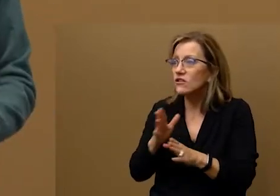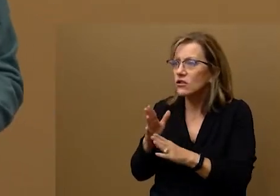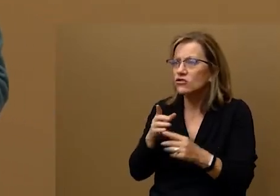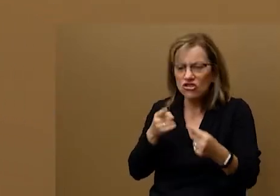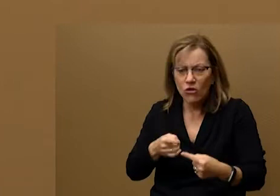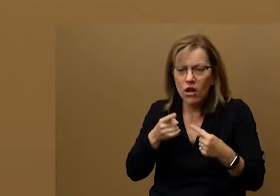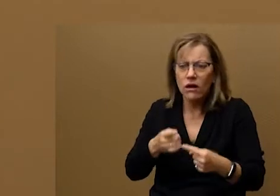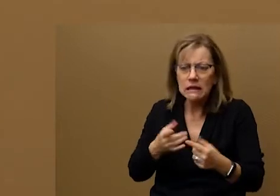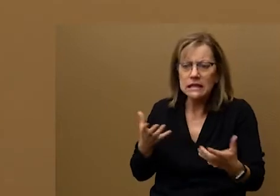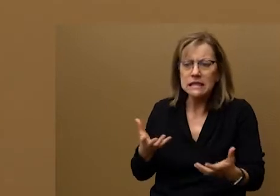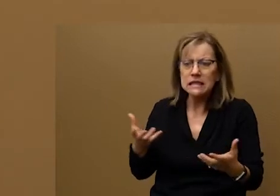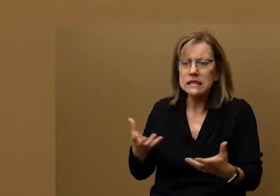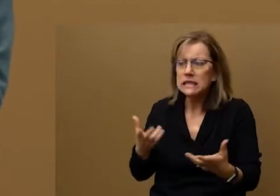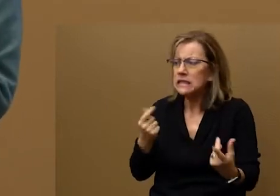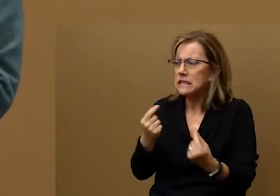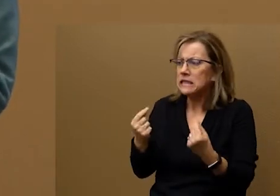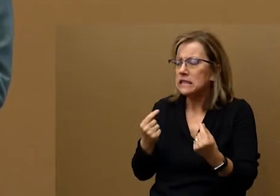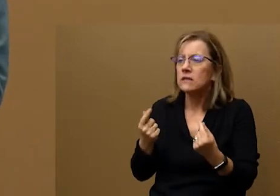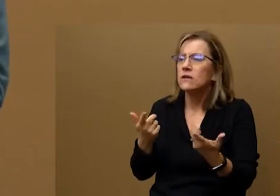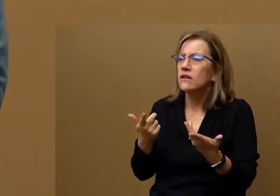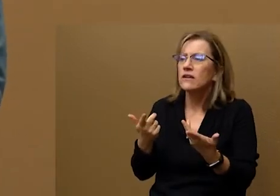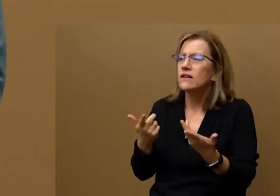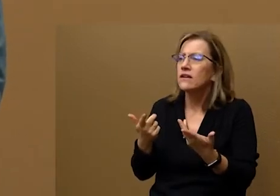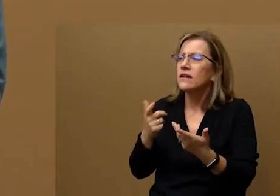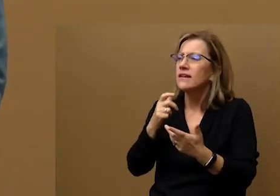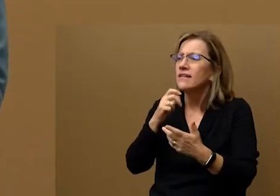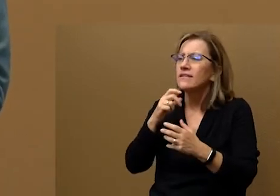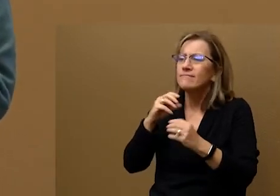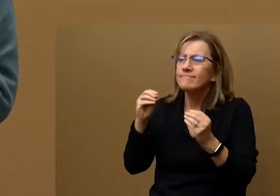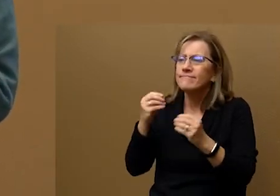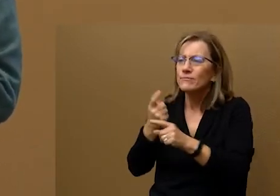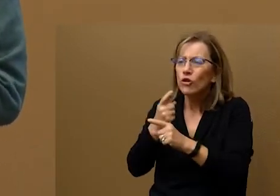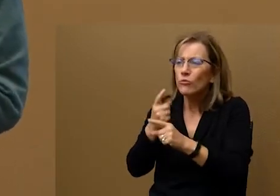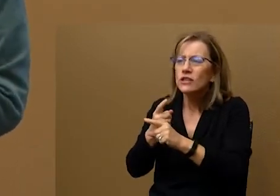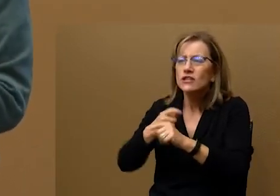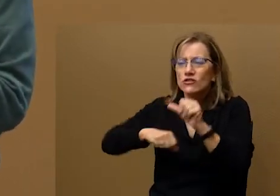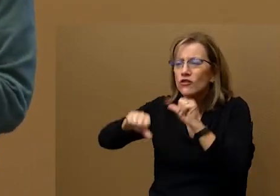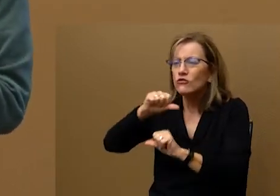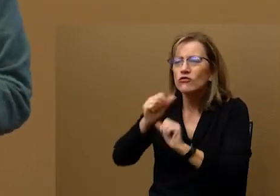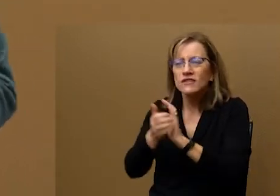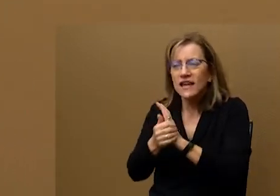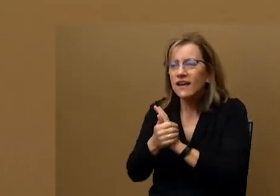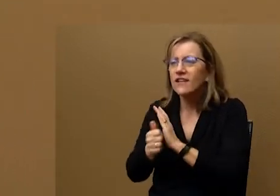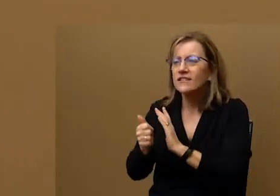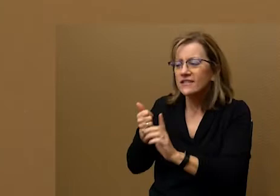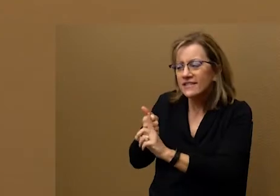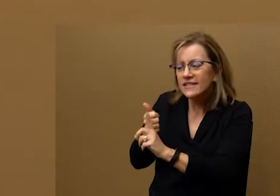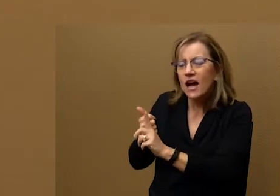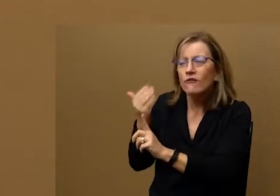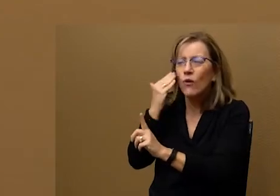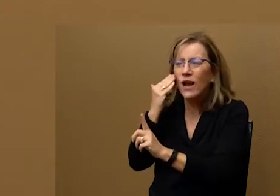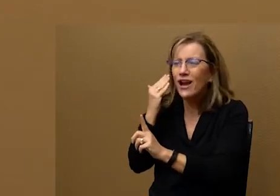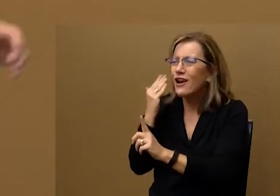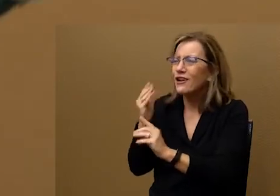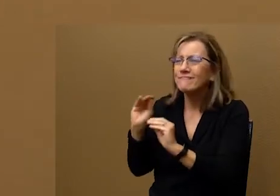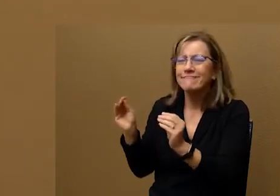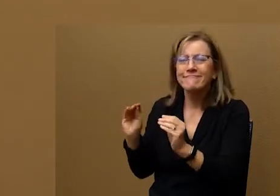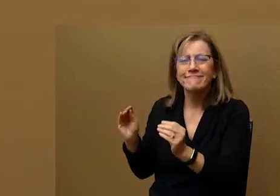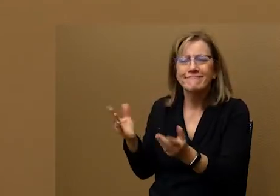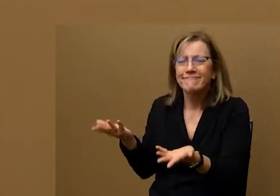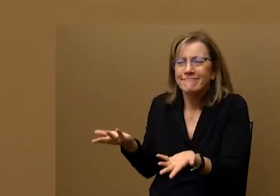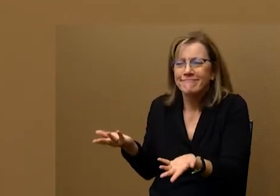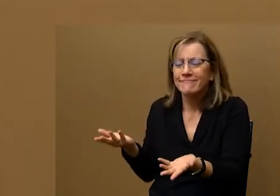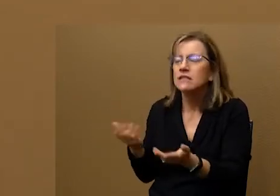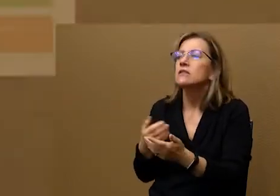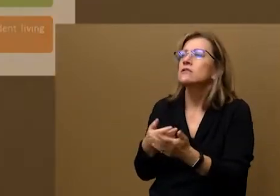counselors would be struggling with. The lack of appropriate social skills and self-awareness. So I looked